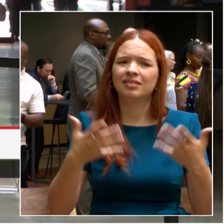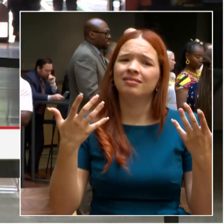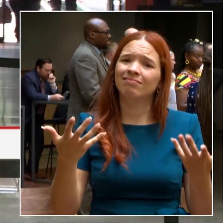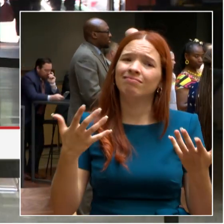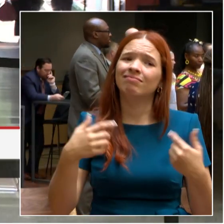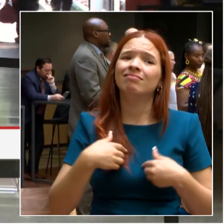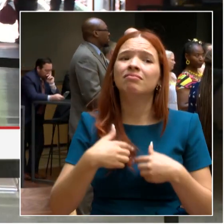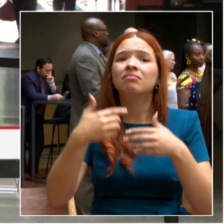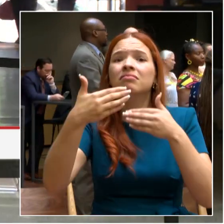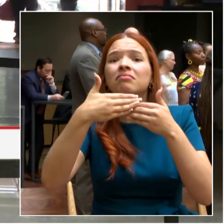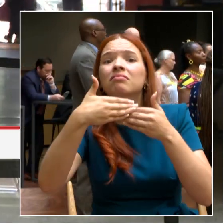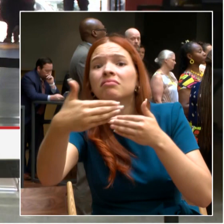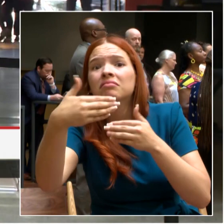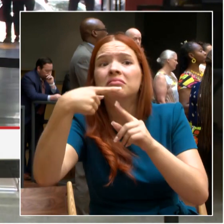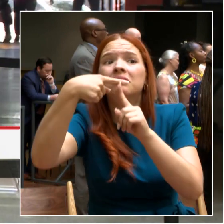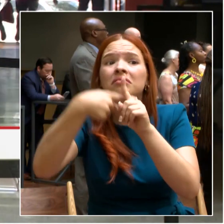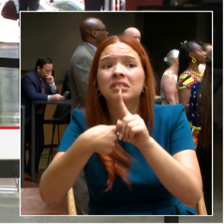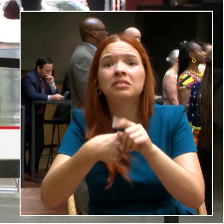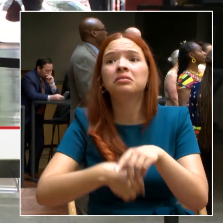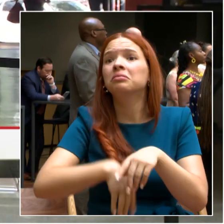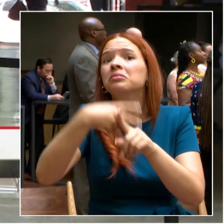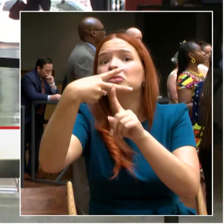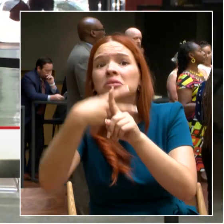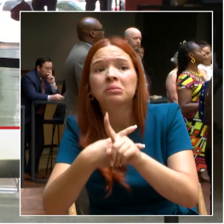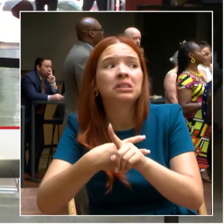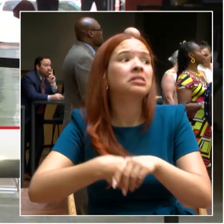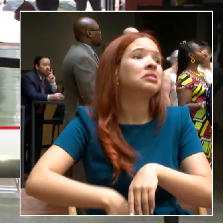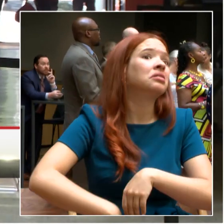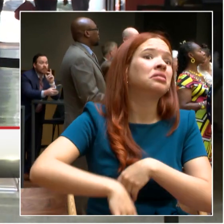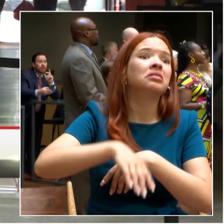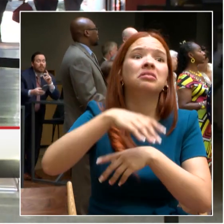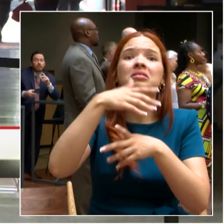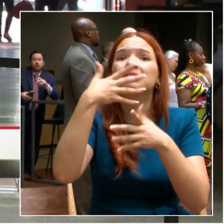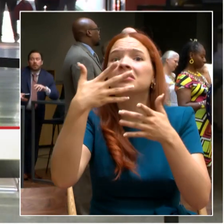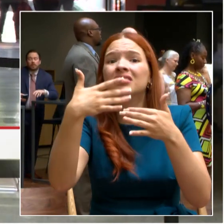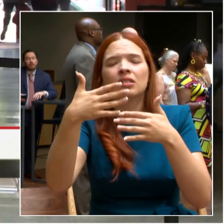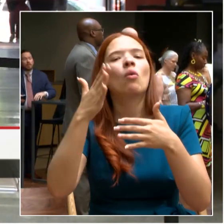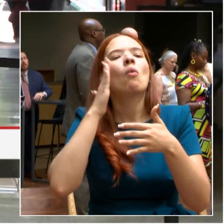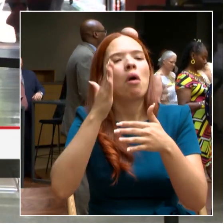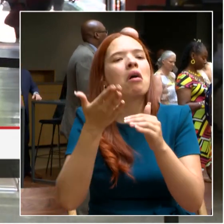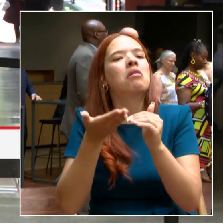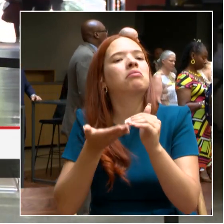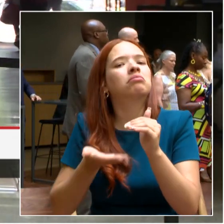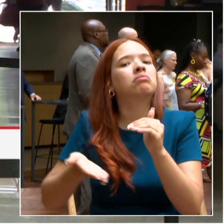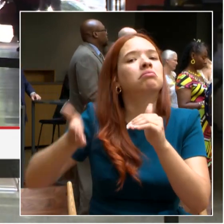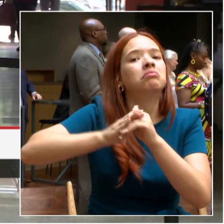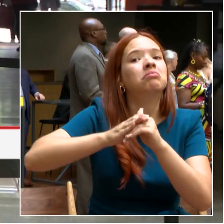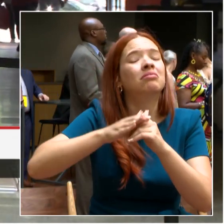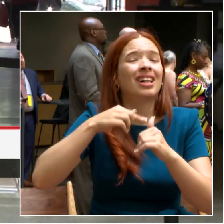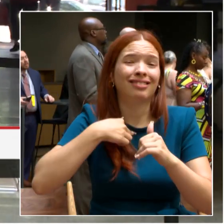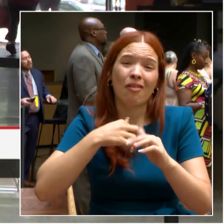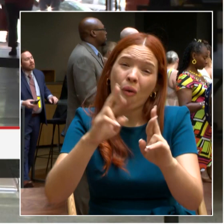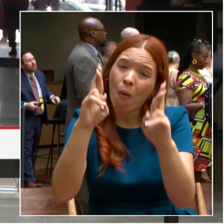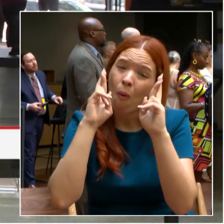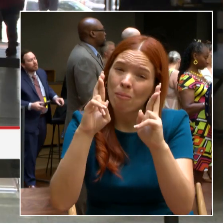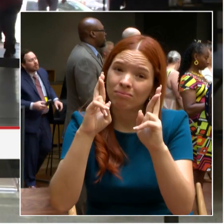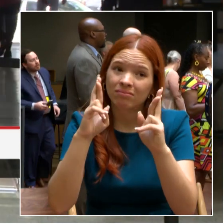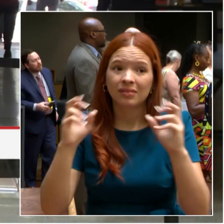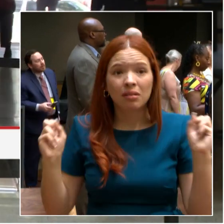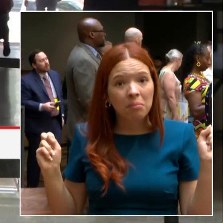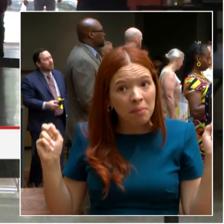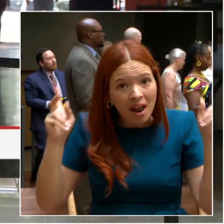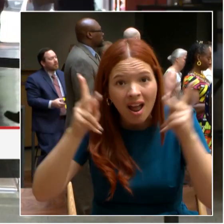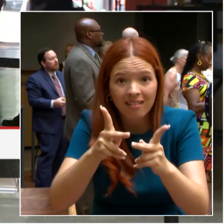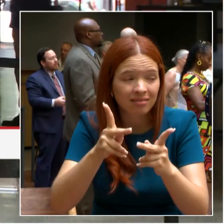an increasing presence of federal workforce in the District of Columbia, in their offices in the National Capital Region. We're going to work through